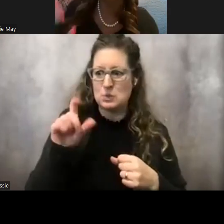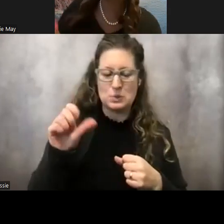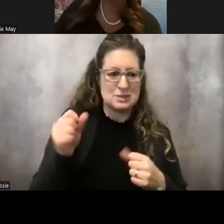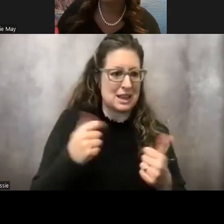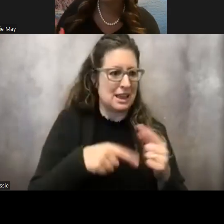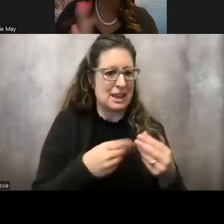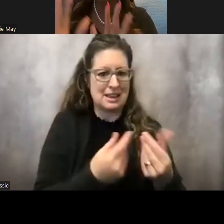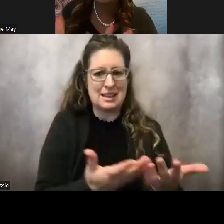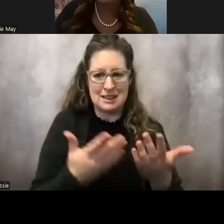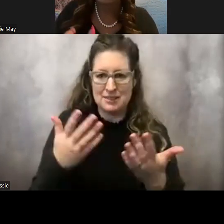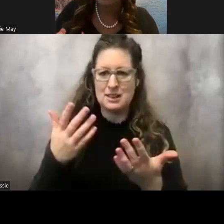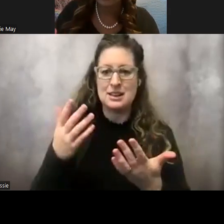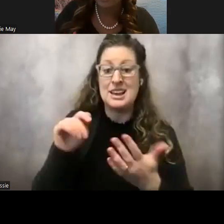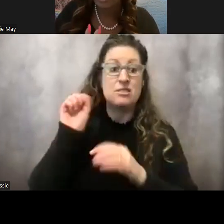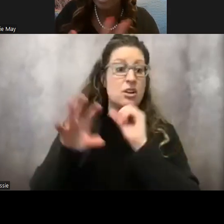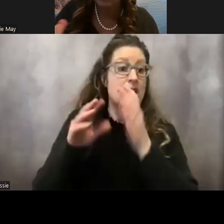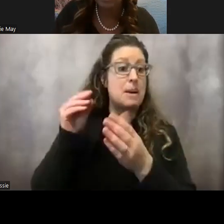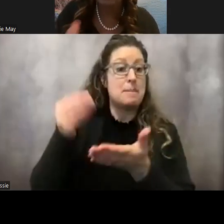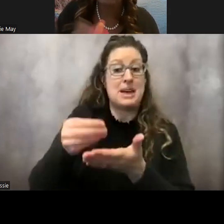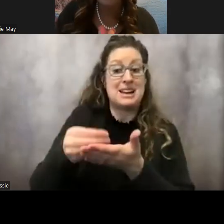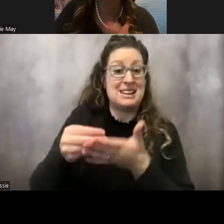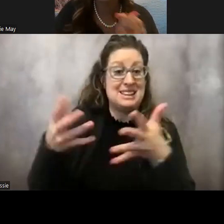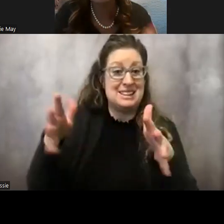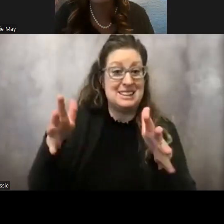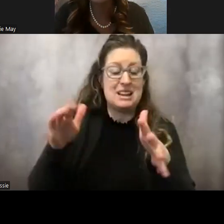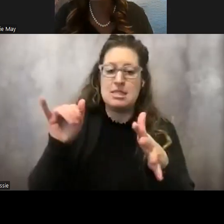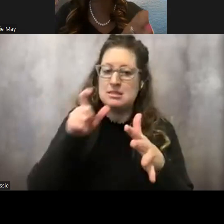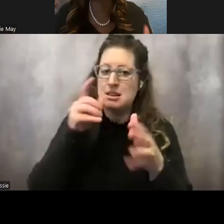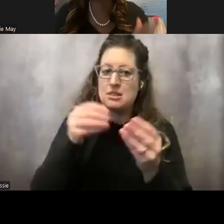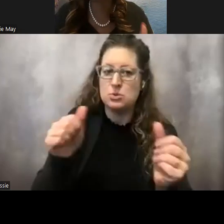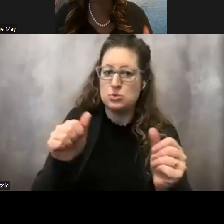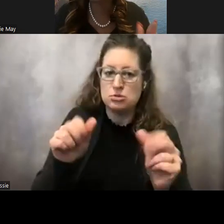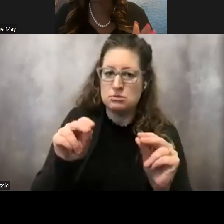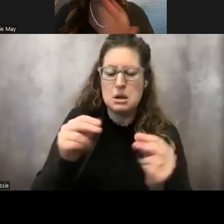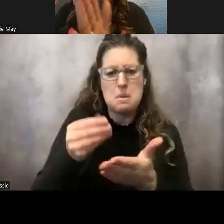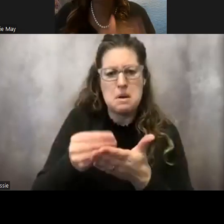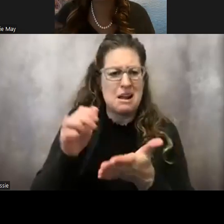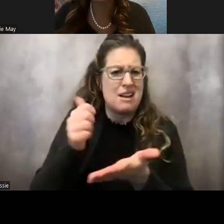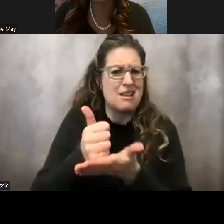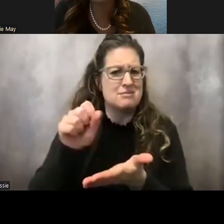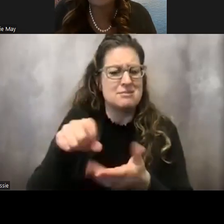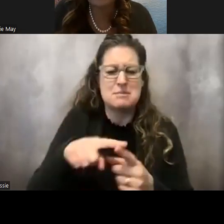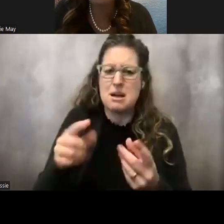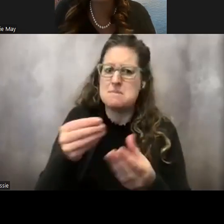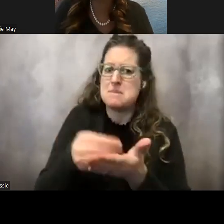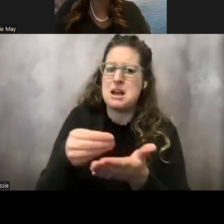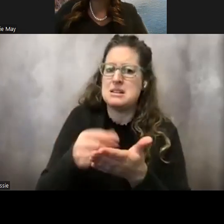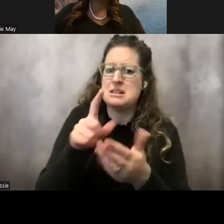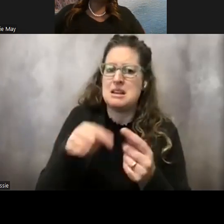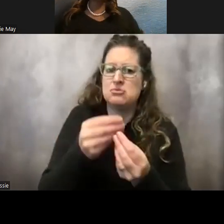alone. Giving more money is not the solution. It helps, but it is not the solution. So I just wanted